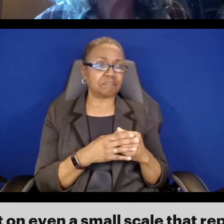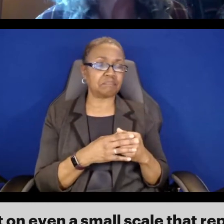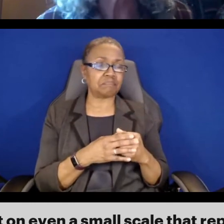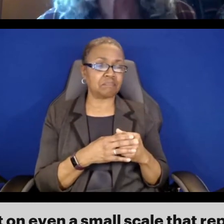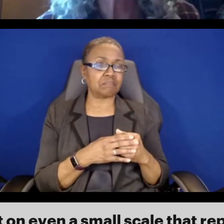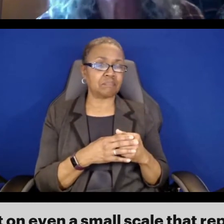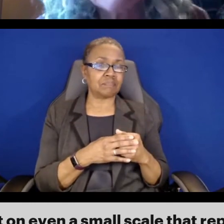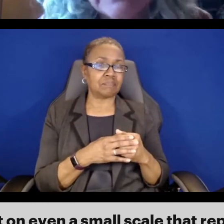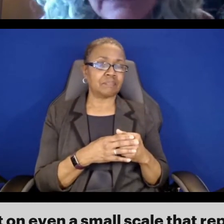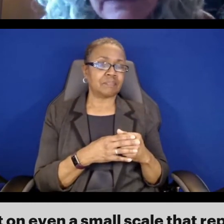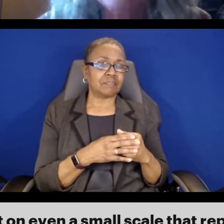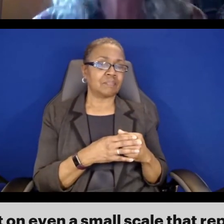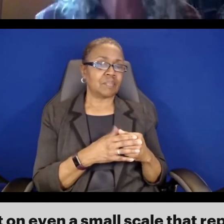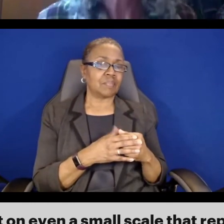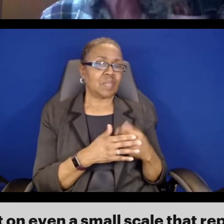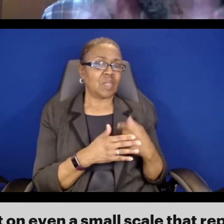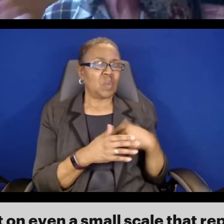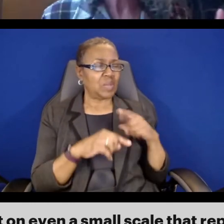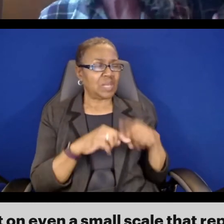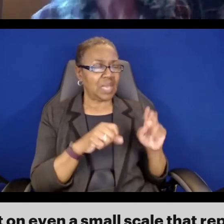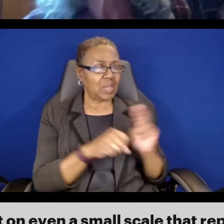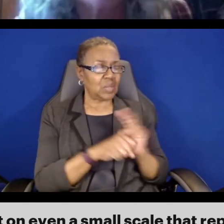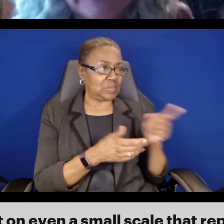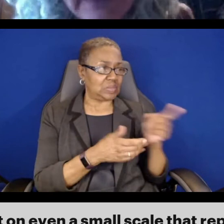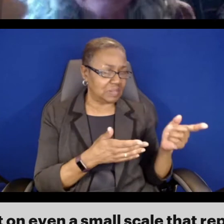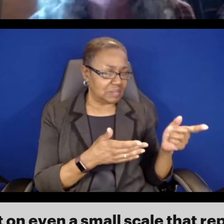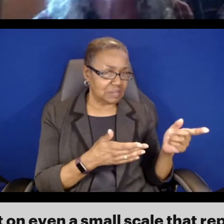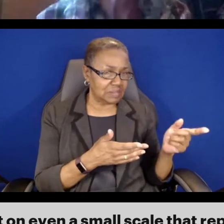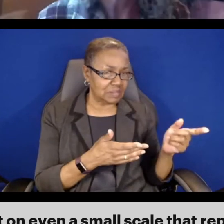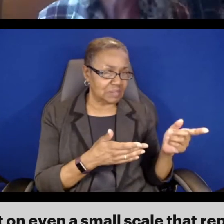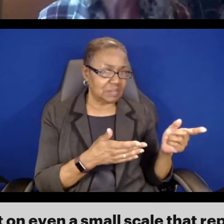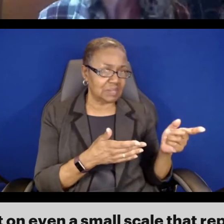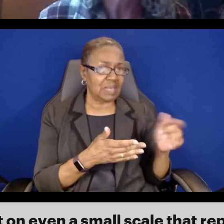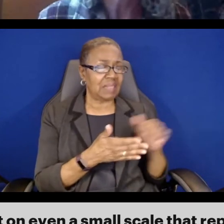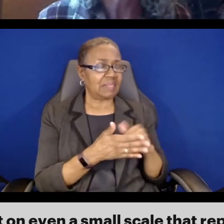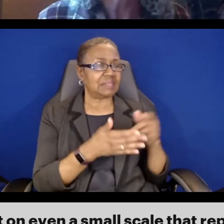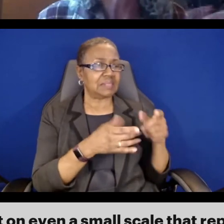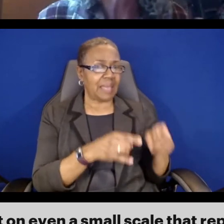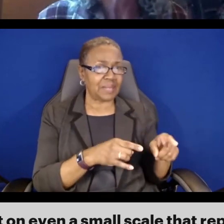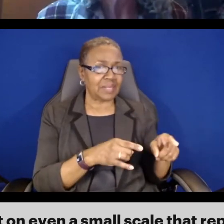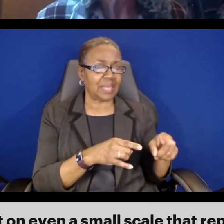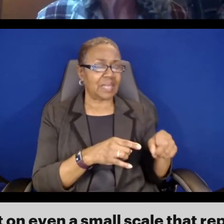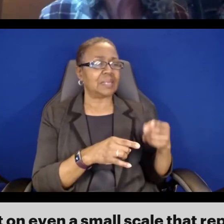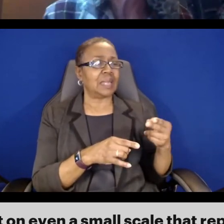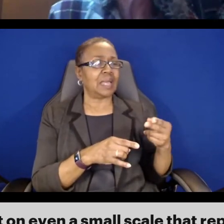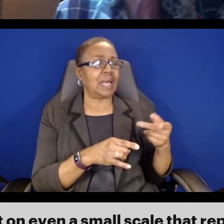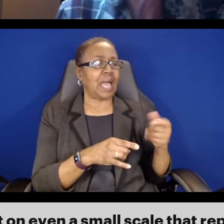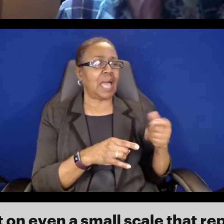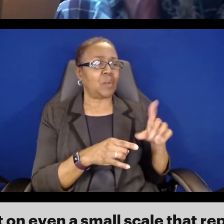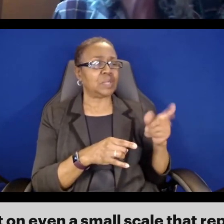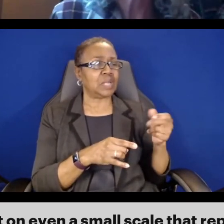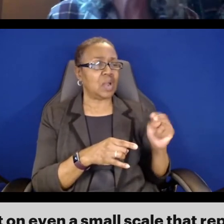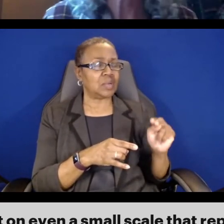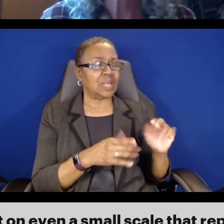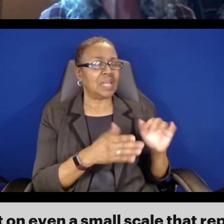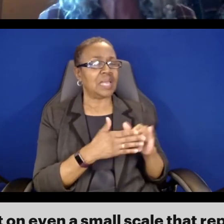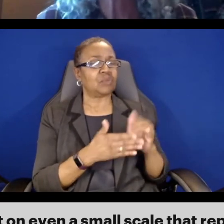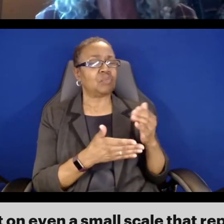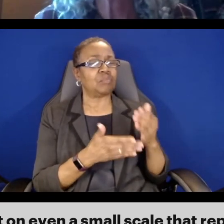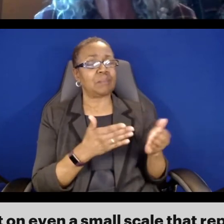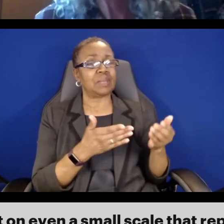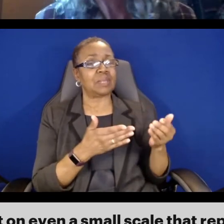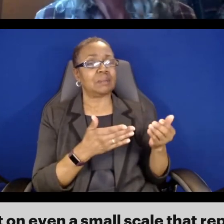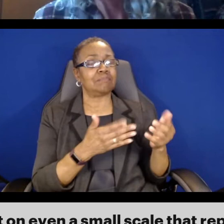we can't use this. This is happening at Hello Howard right now. So there's this. It'll probably be demolished